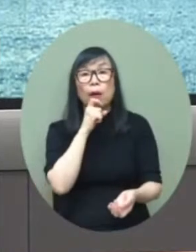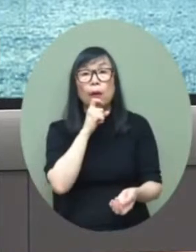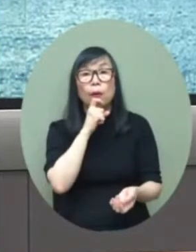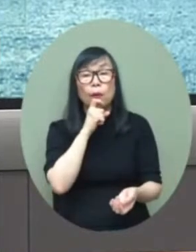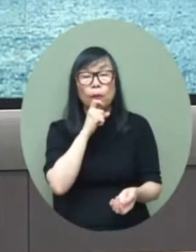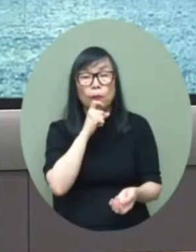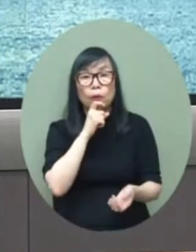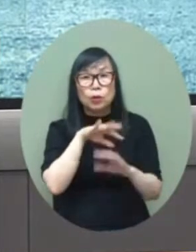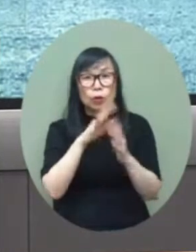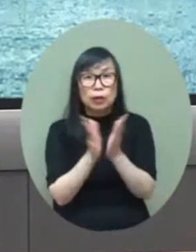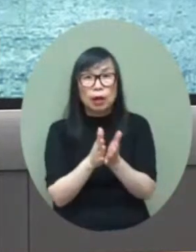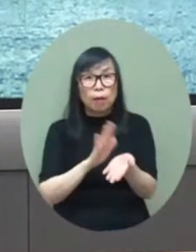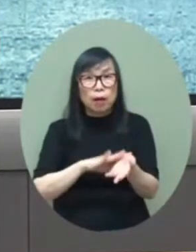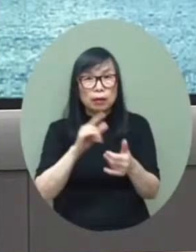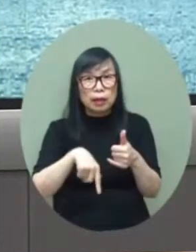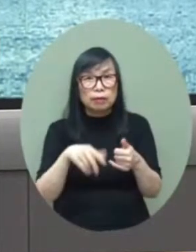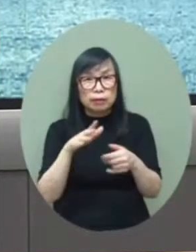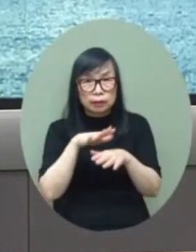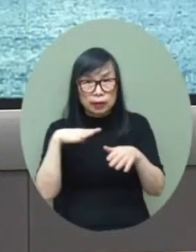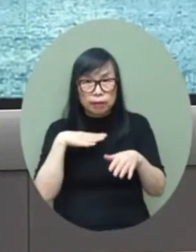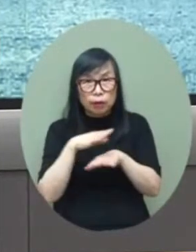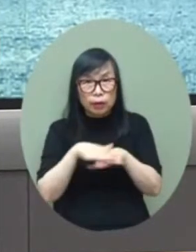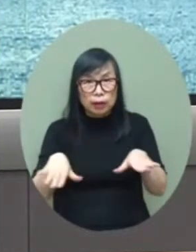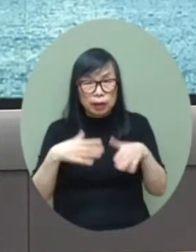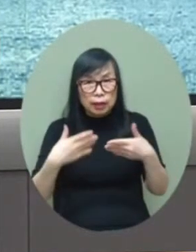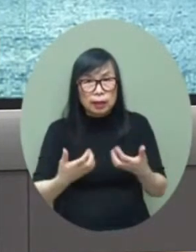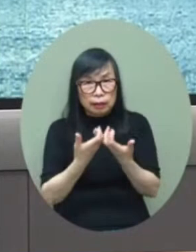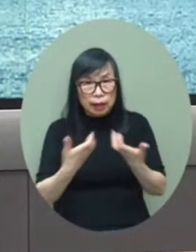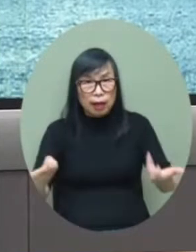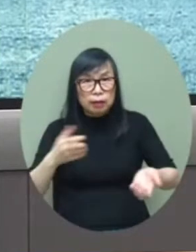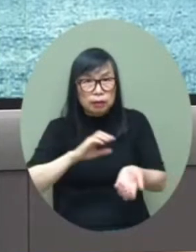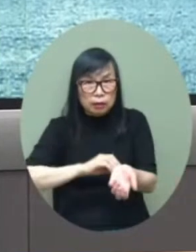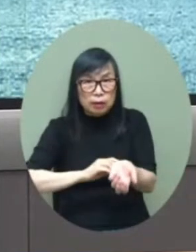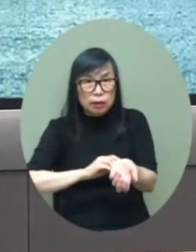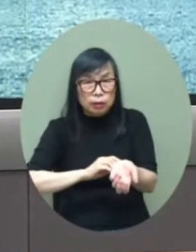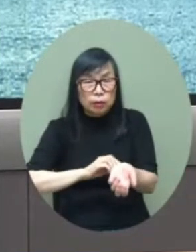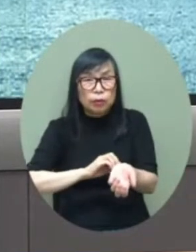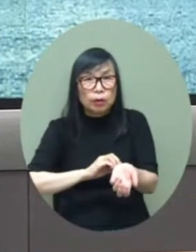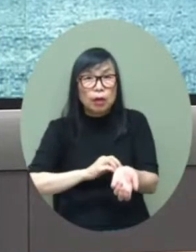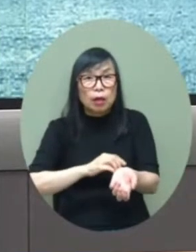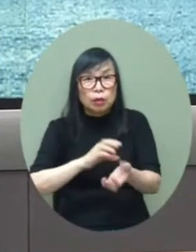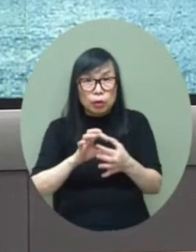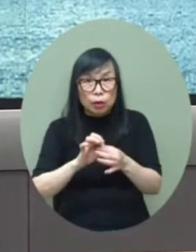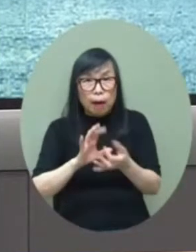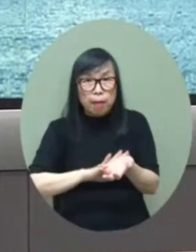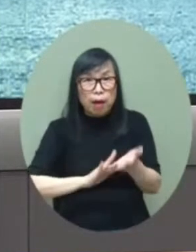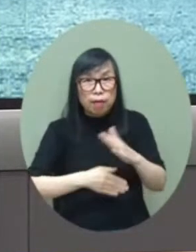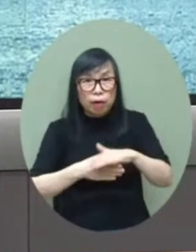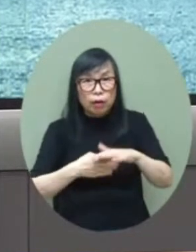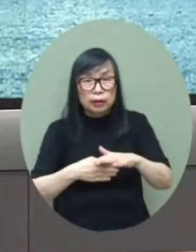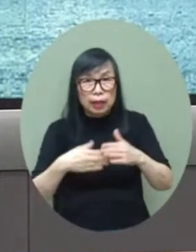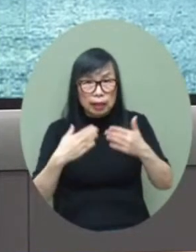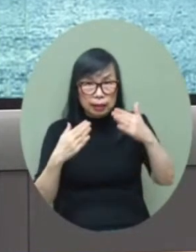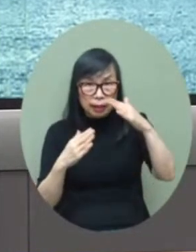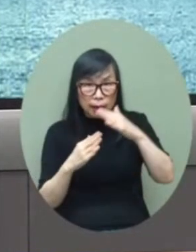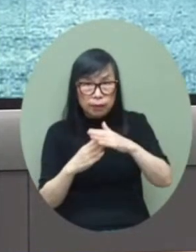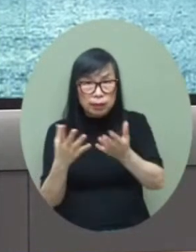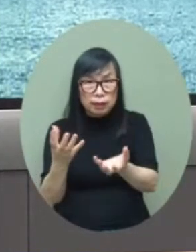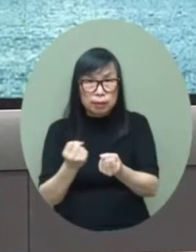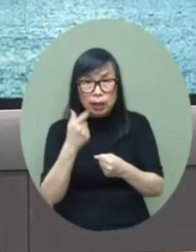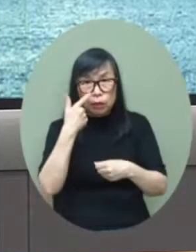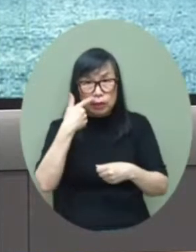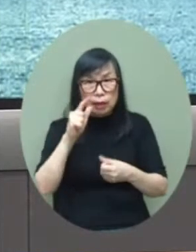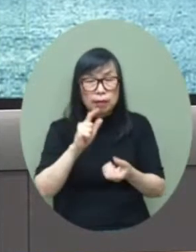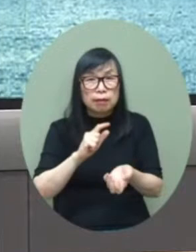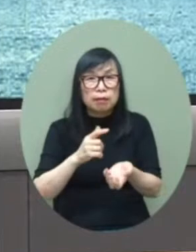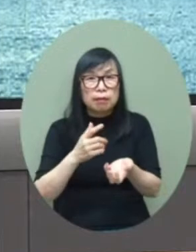that 3 patients in the same ward tested positive. They're in stable condition and receiving isolation treatment. The